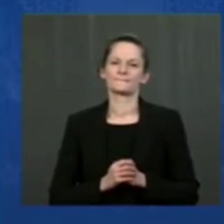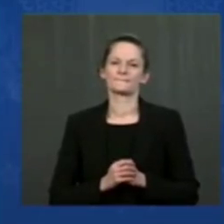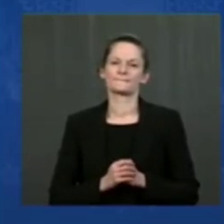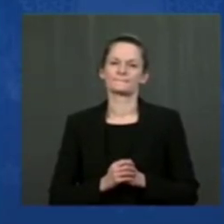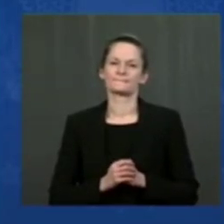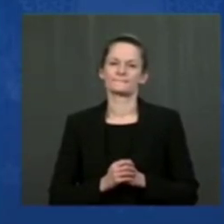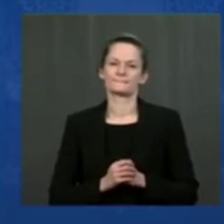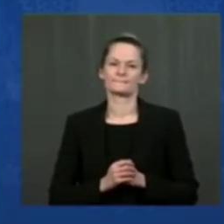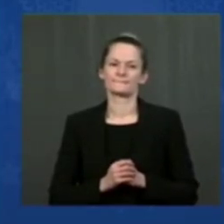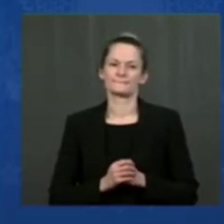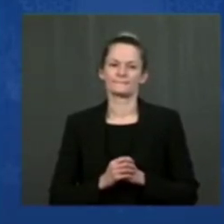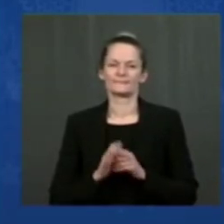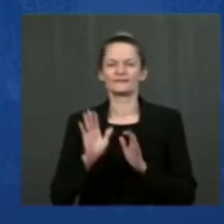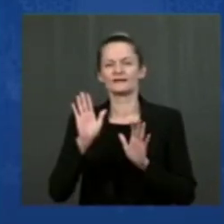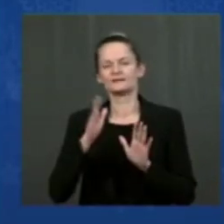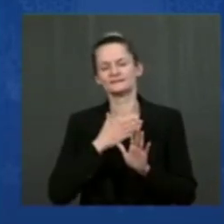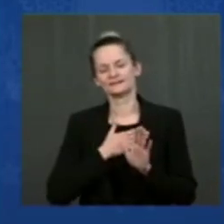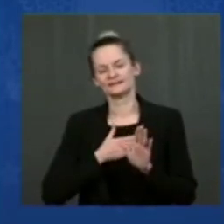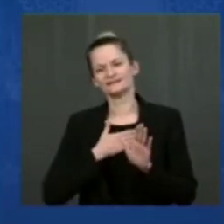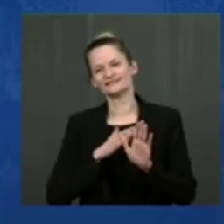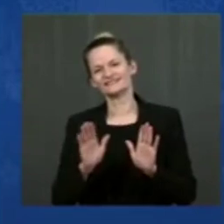Jocelyn, please.